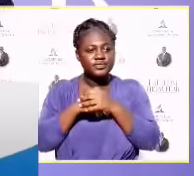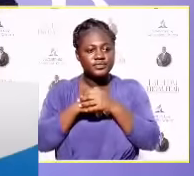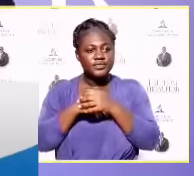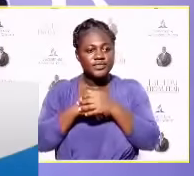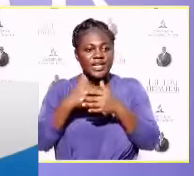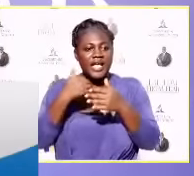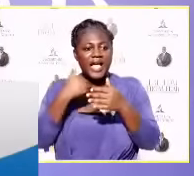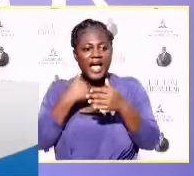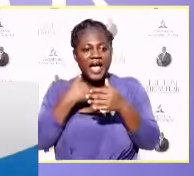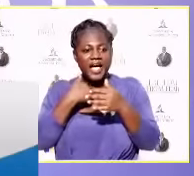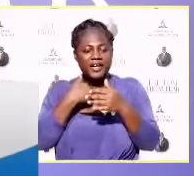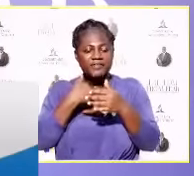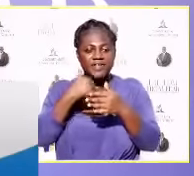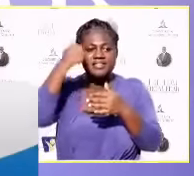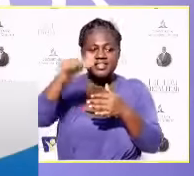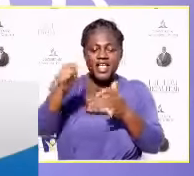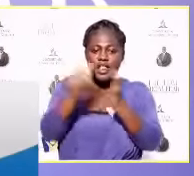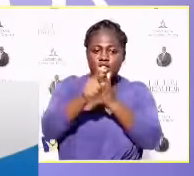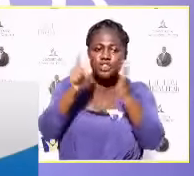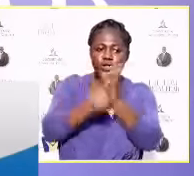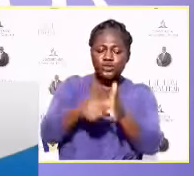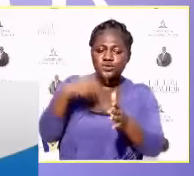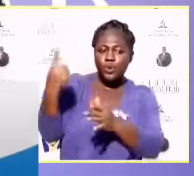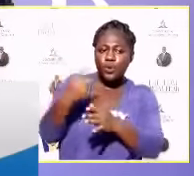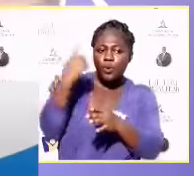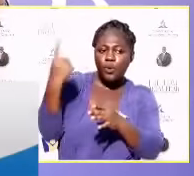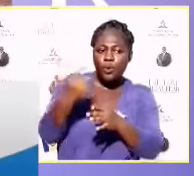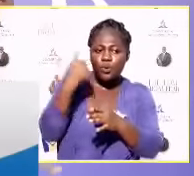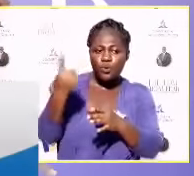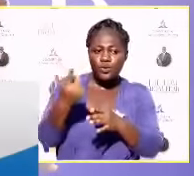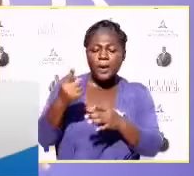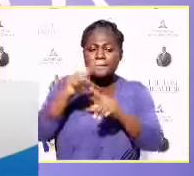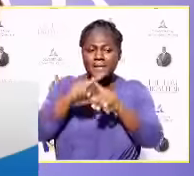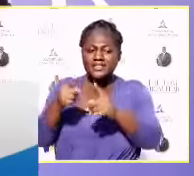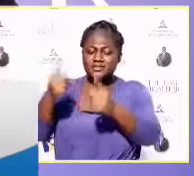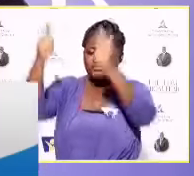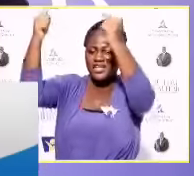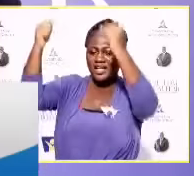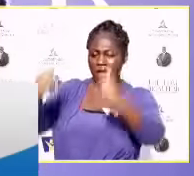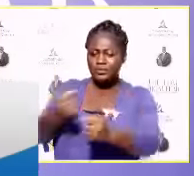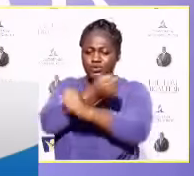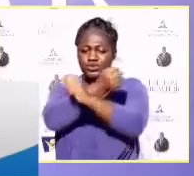lawgiver. Who is able to save and to destroy.